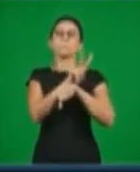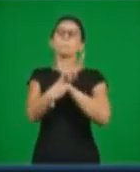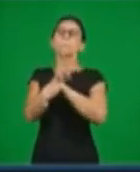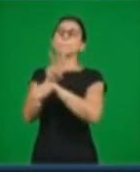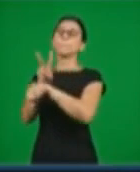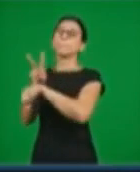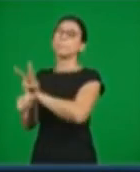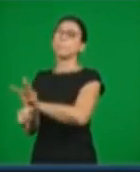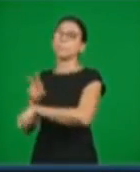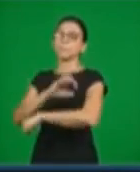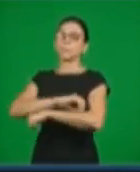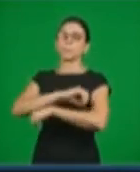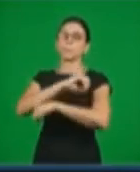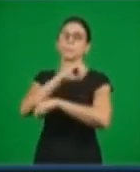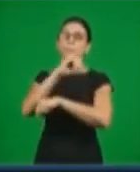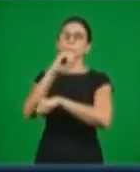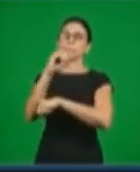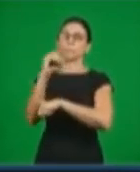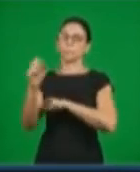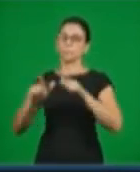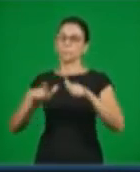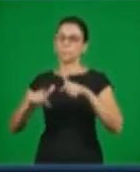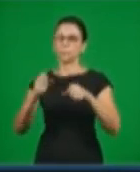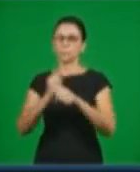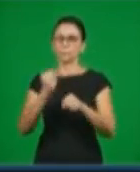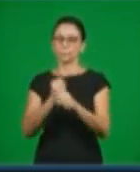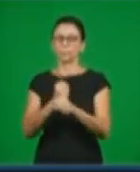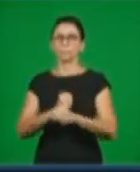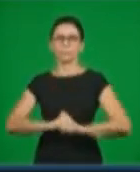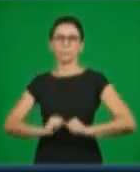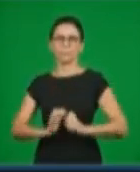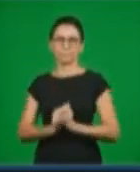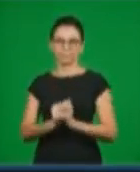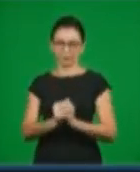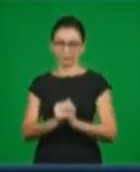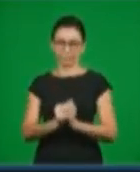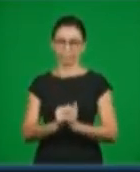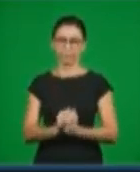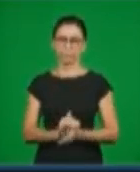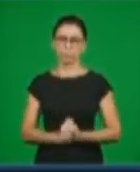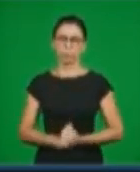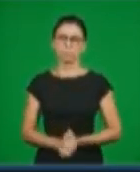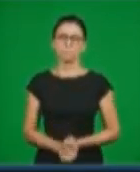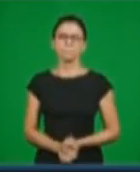and working part by day. Amen.